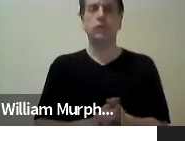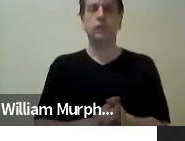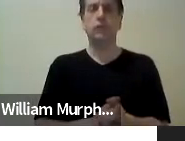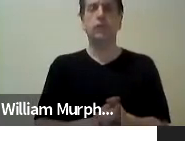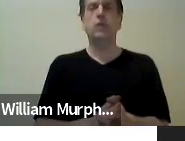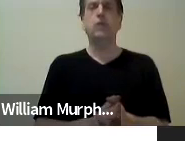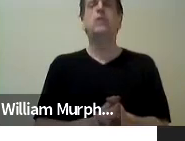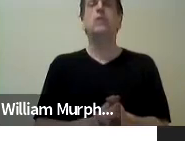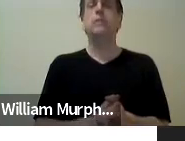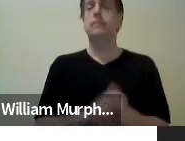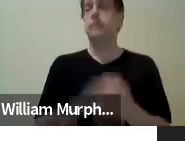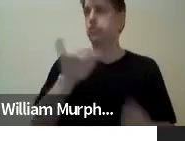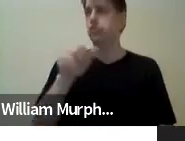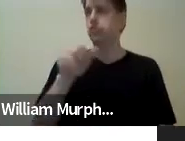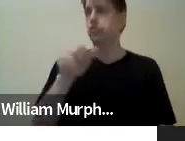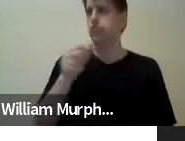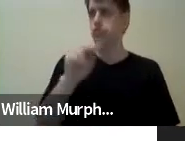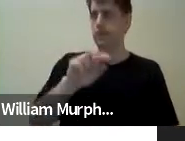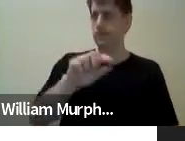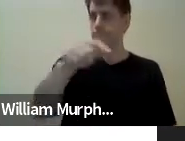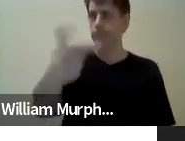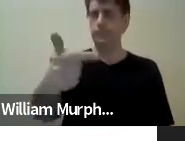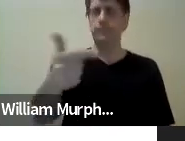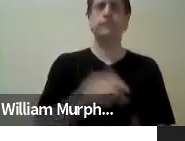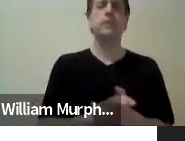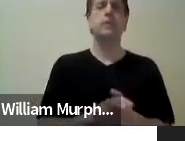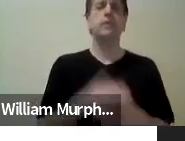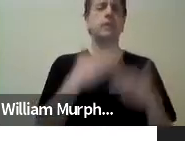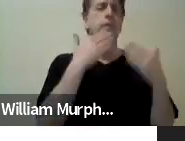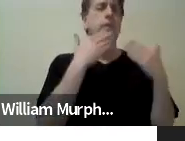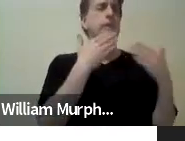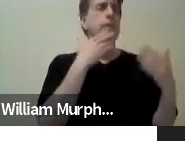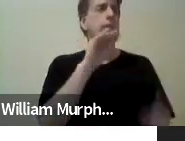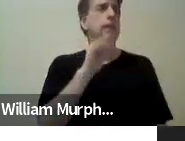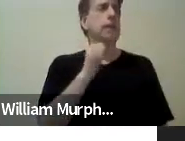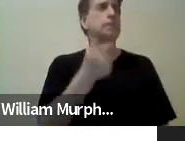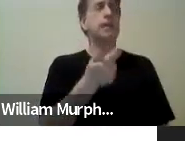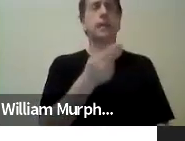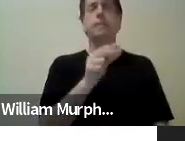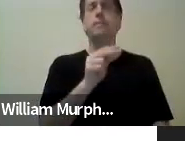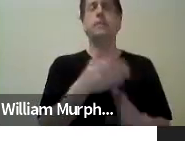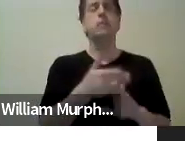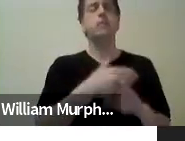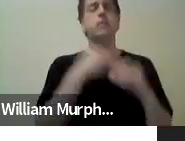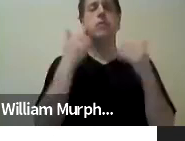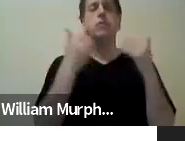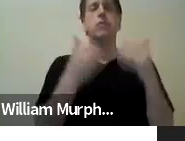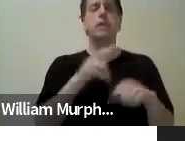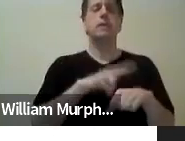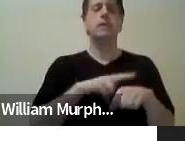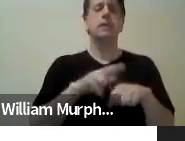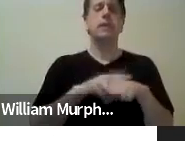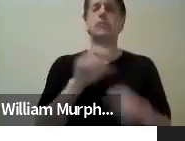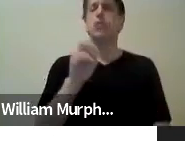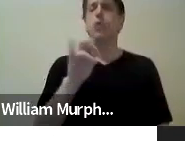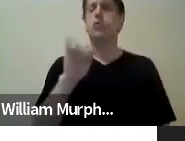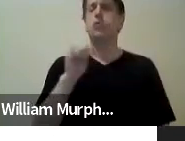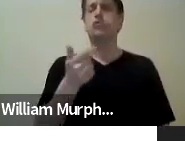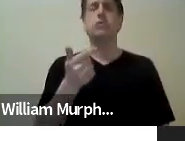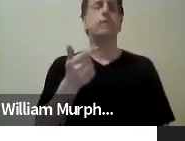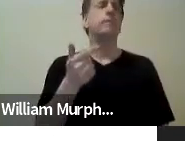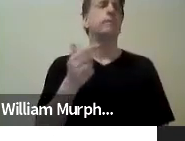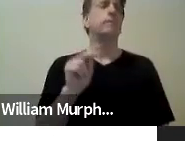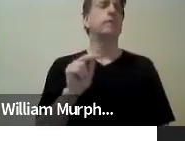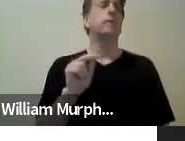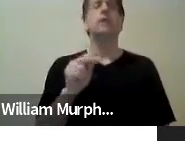Yeah, and Jam, I'll turn it back over to you. Yeah, and thanks, Megan. Before I go on to National Origin, I wanted